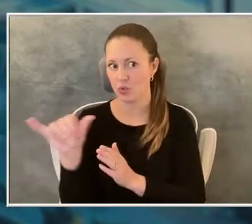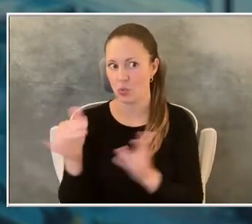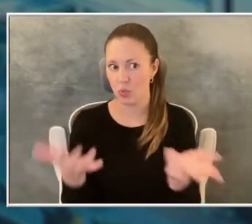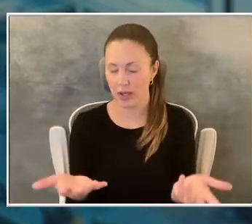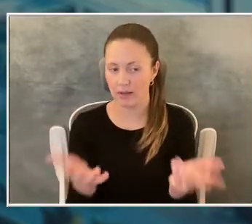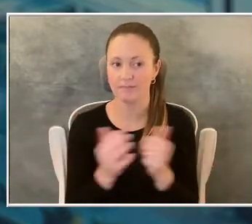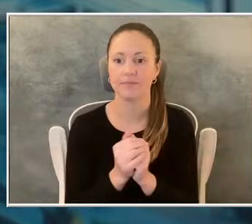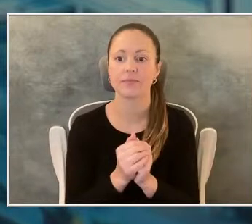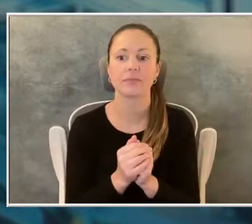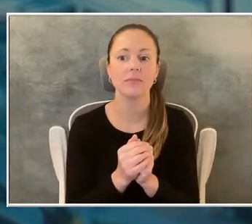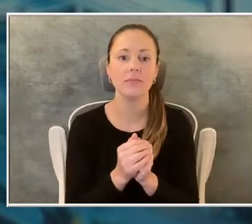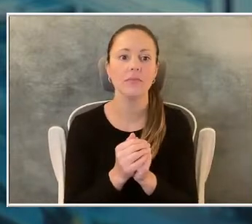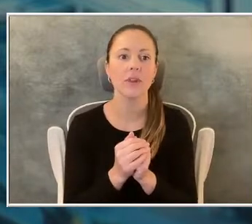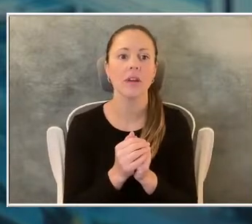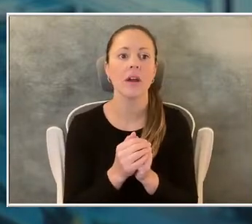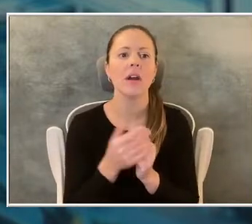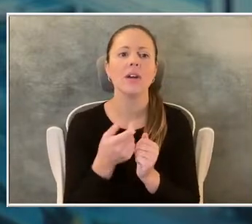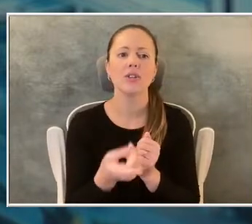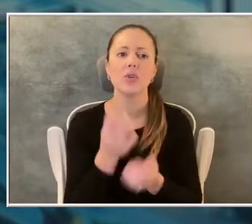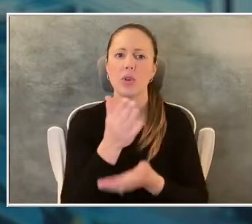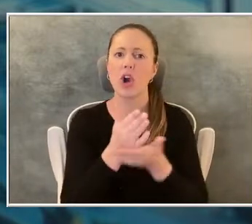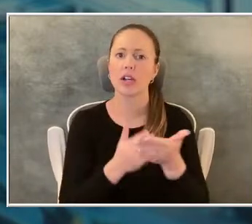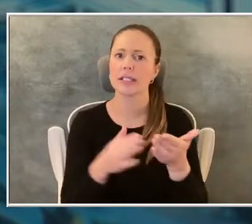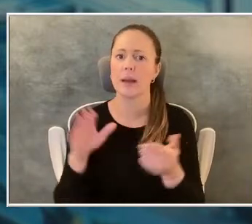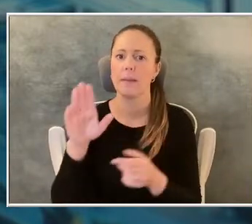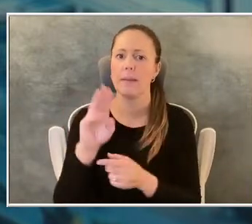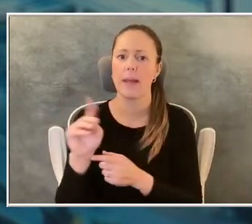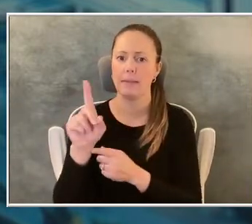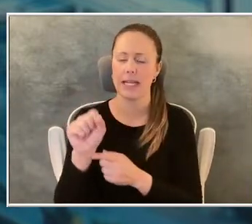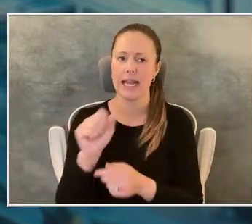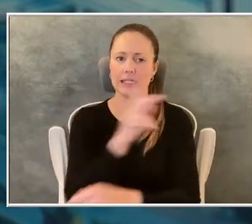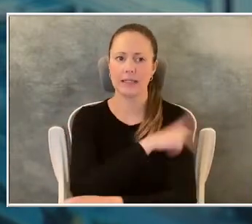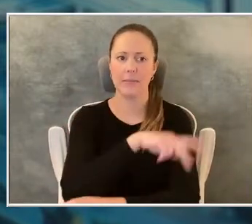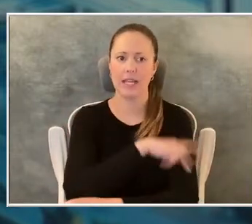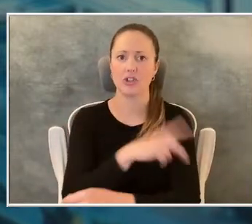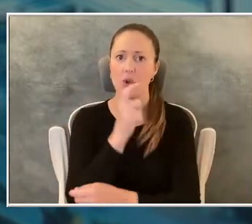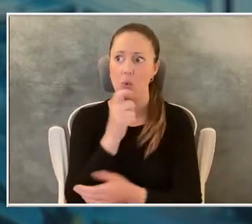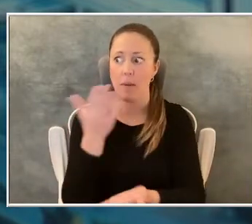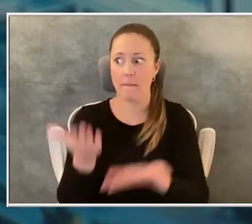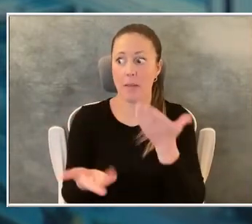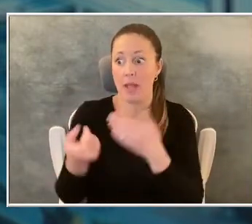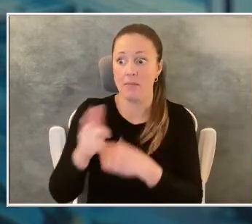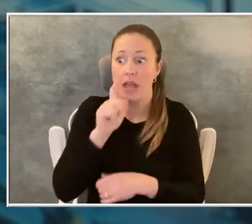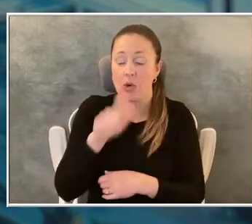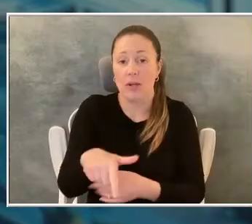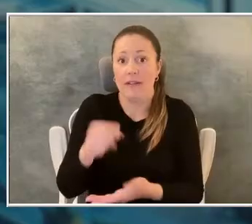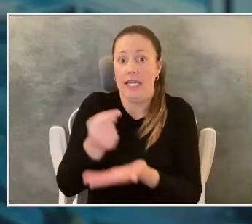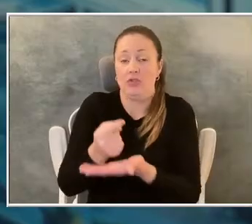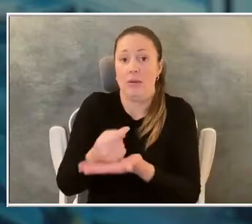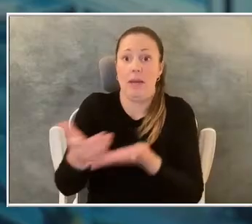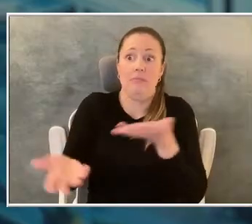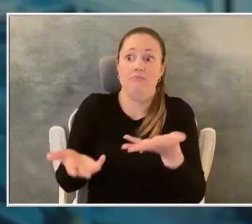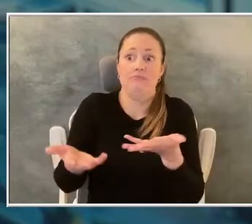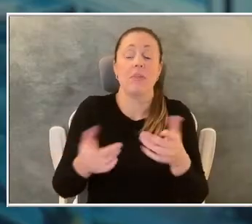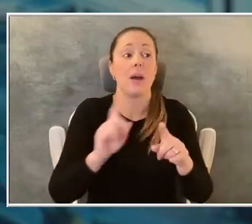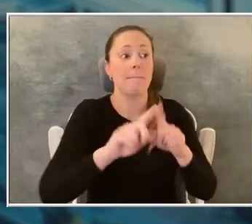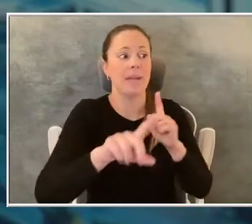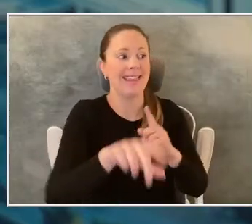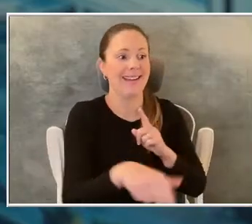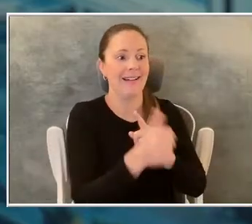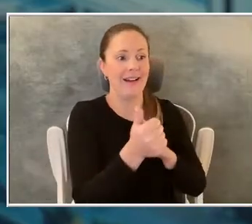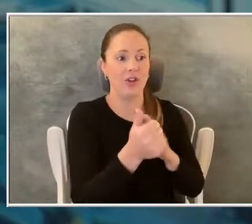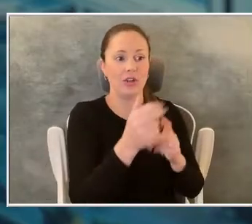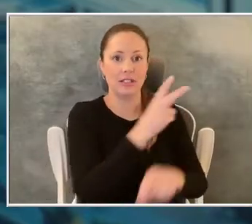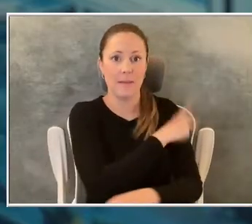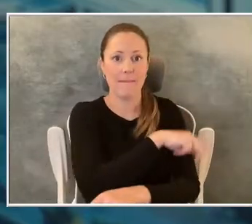are some myelodysplastic syndrome patients who may not even need any treatment, but then there are others, because of their high